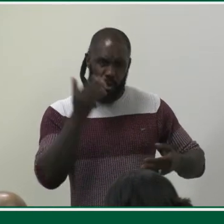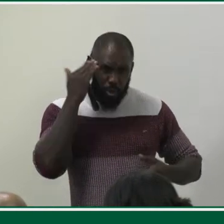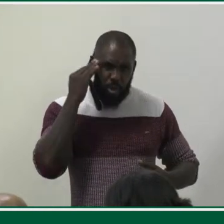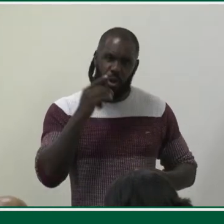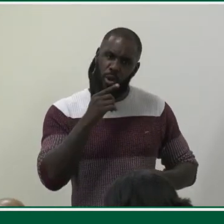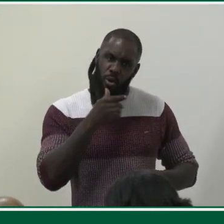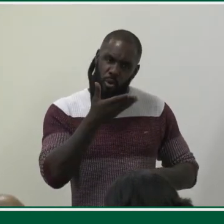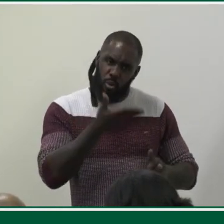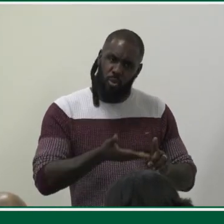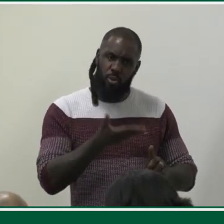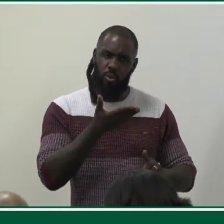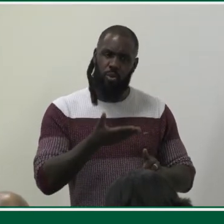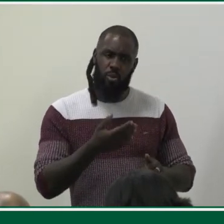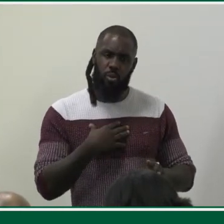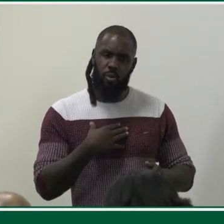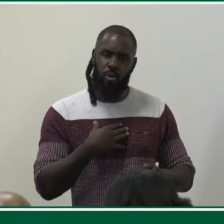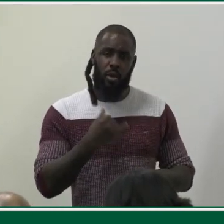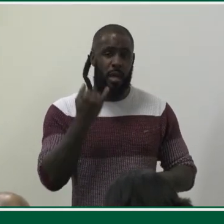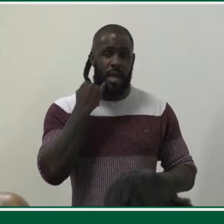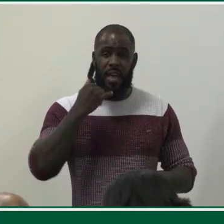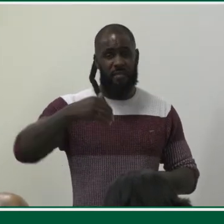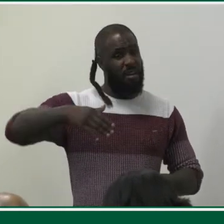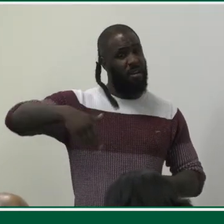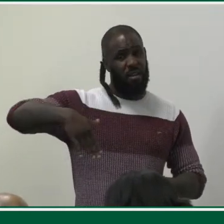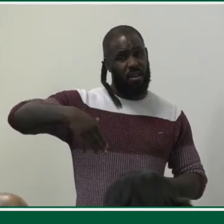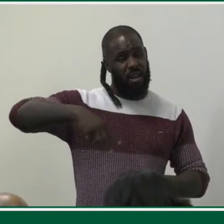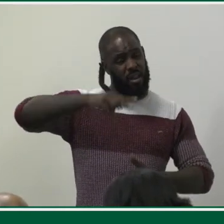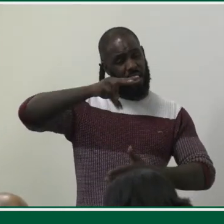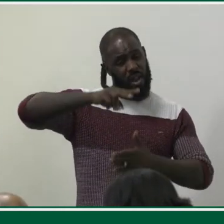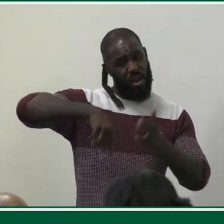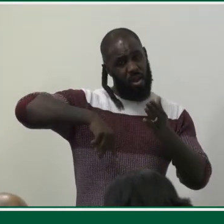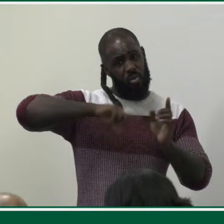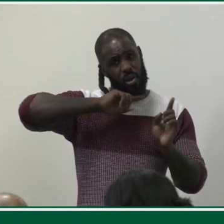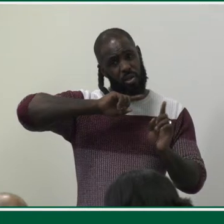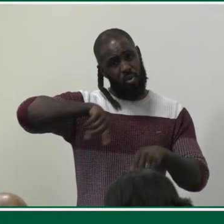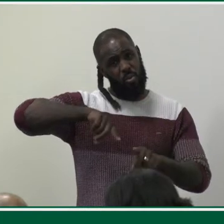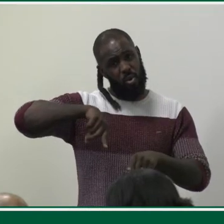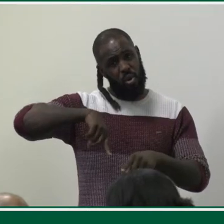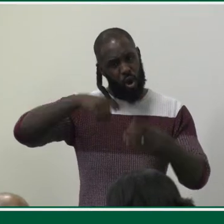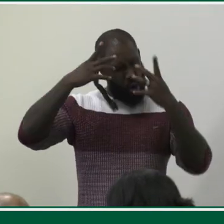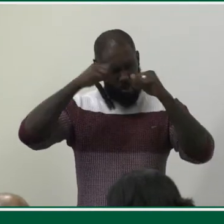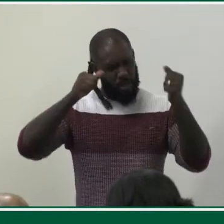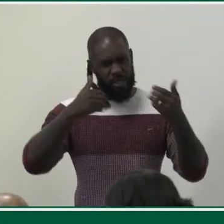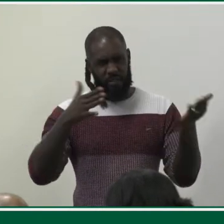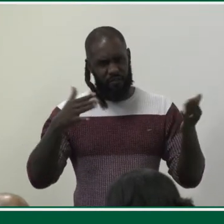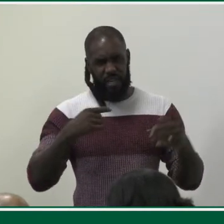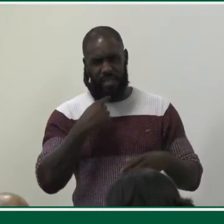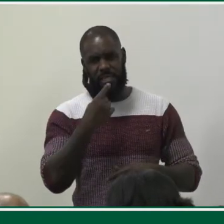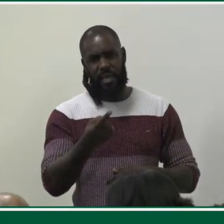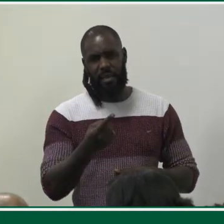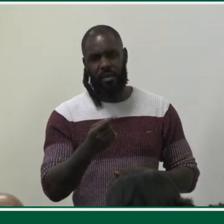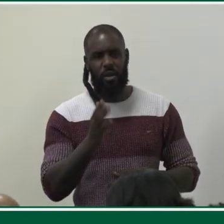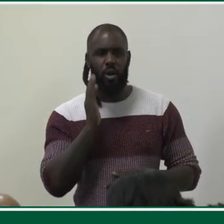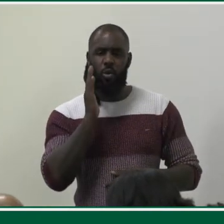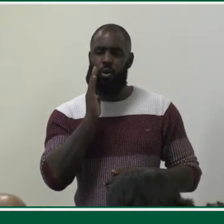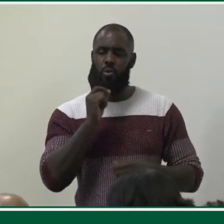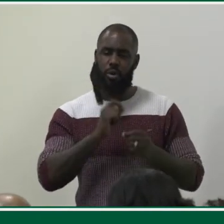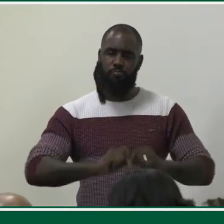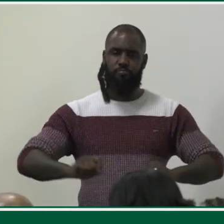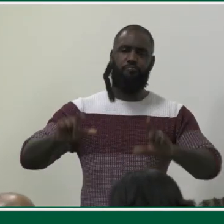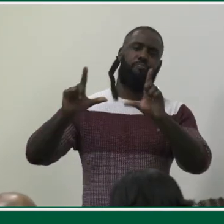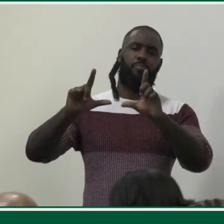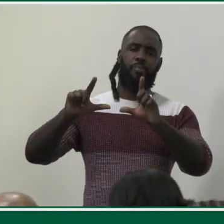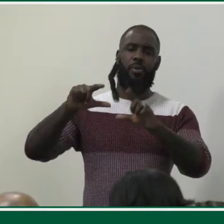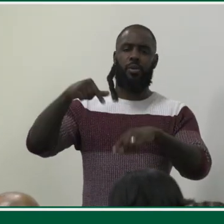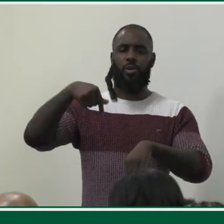had an opportunity to read the report that President Wood referenced in the presentation, and we'll put the QR code back up,